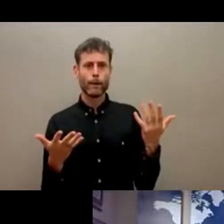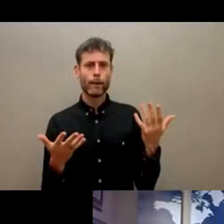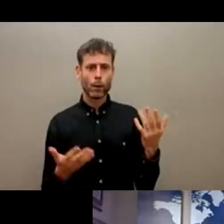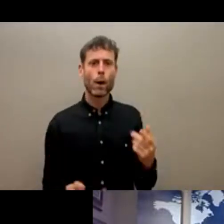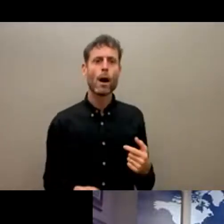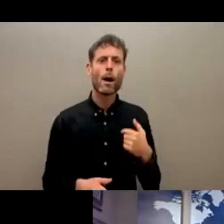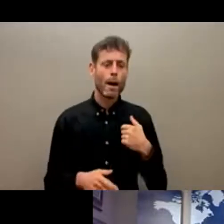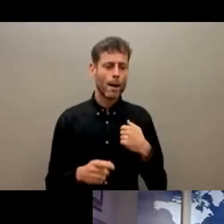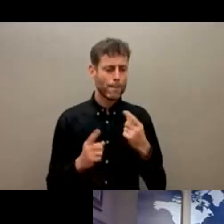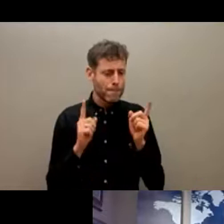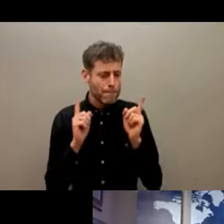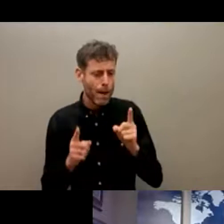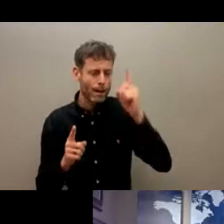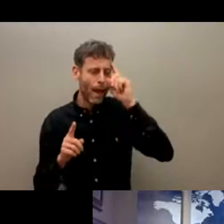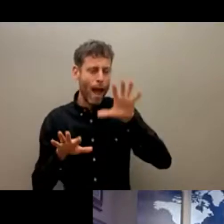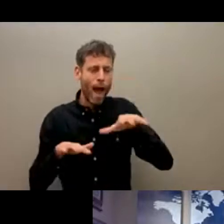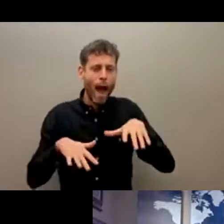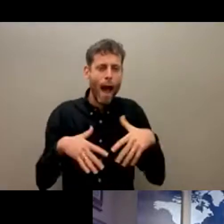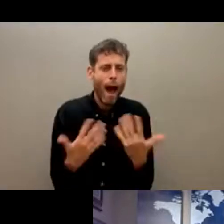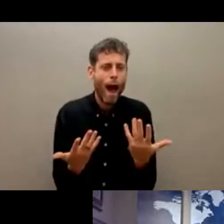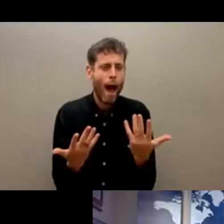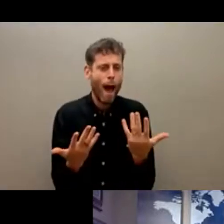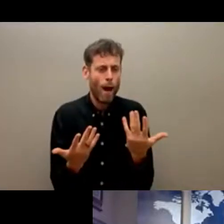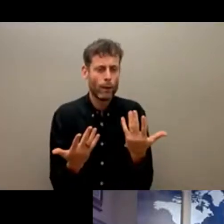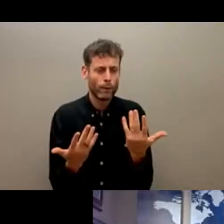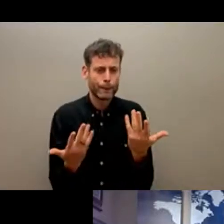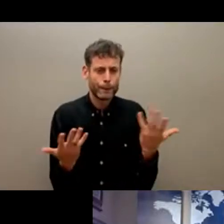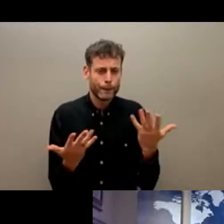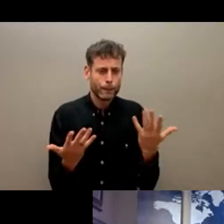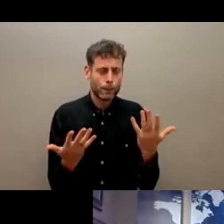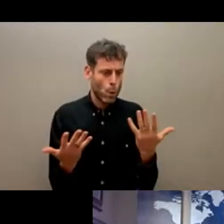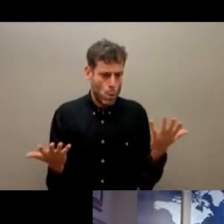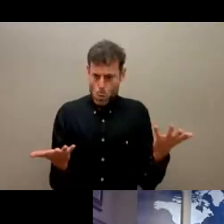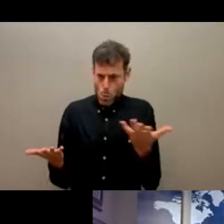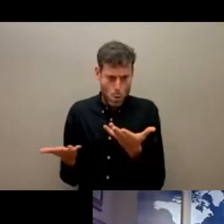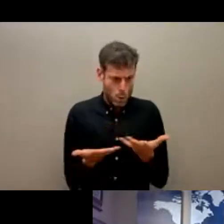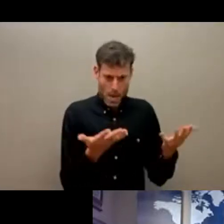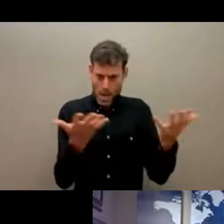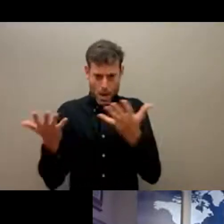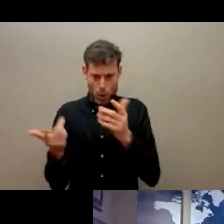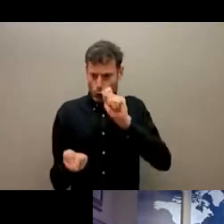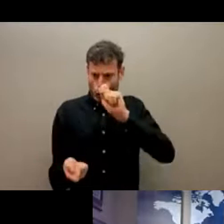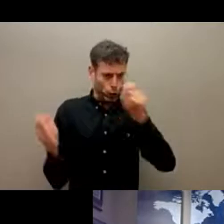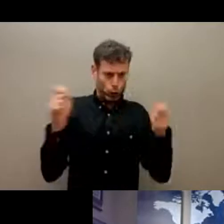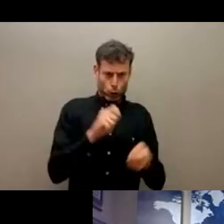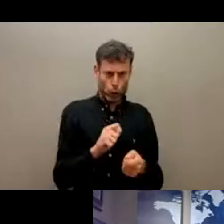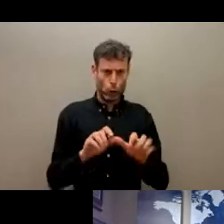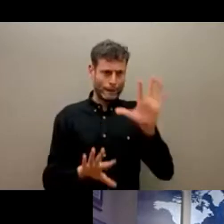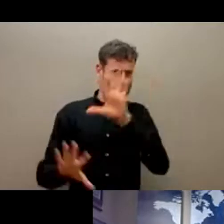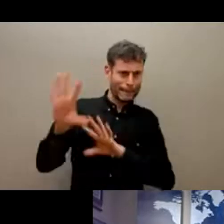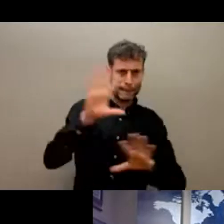start somewhere. We have to start taking some level of action. So for us, it was, trying to picture, what